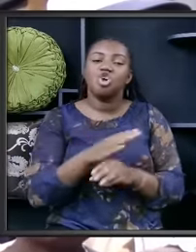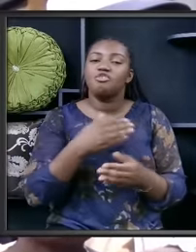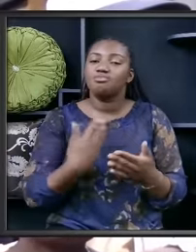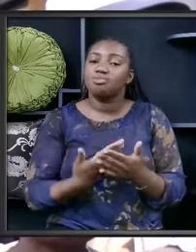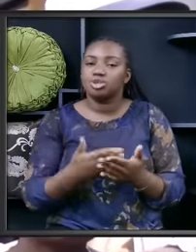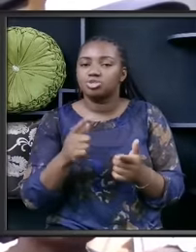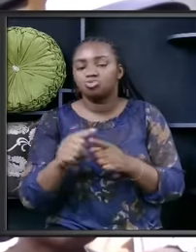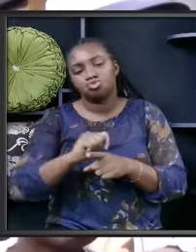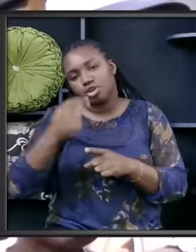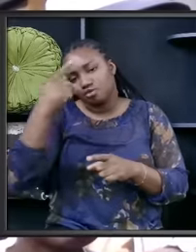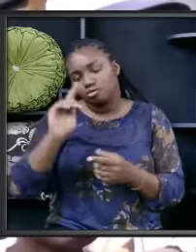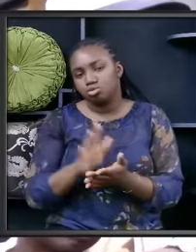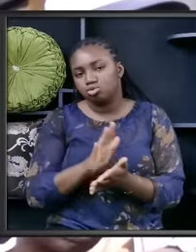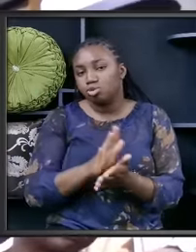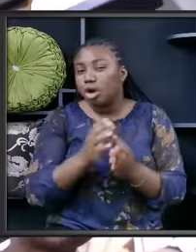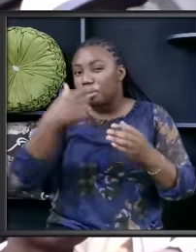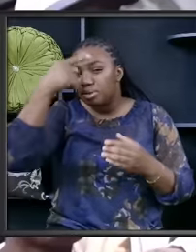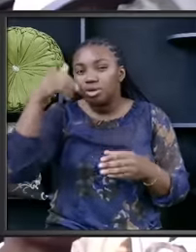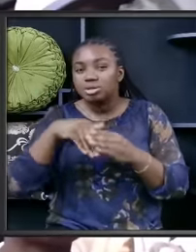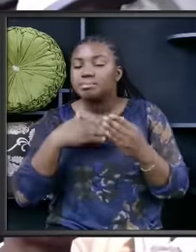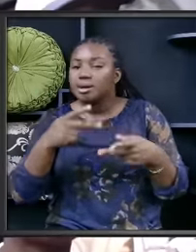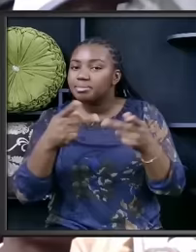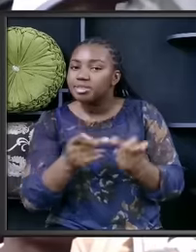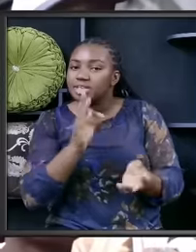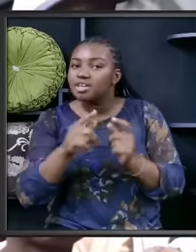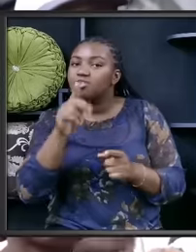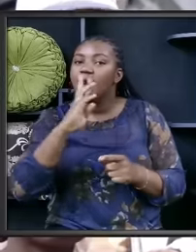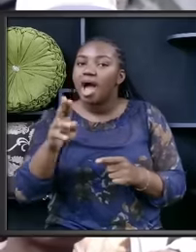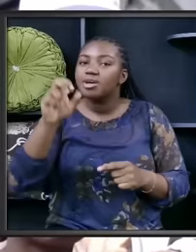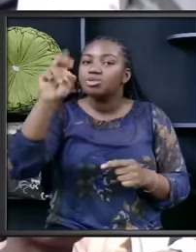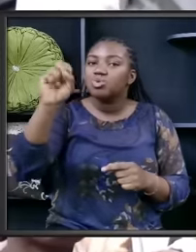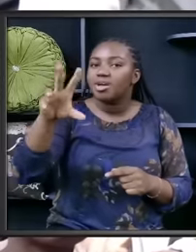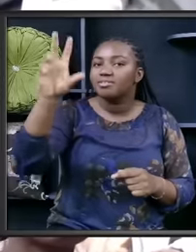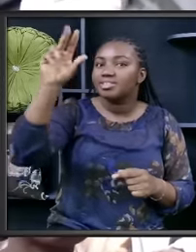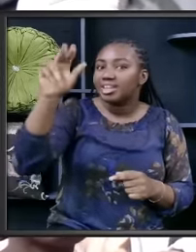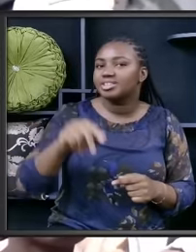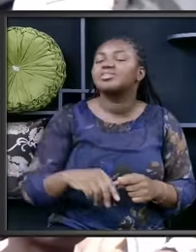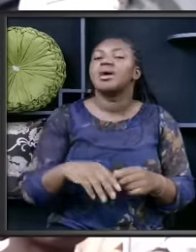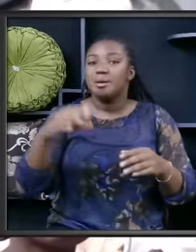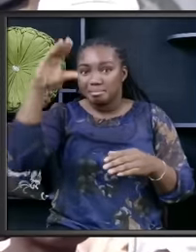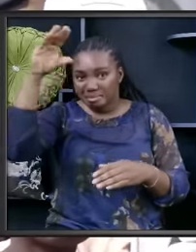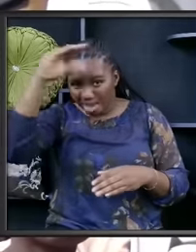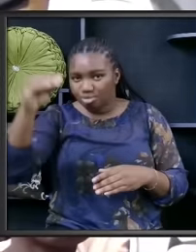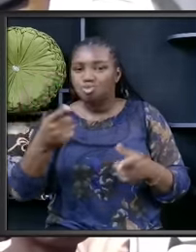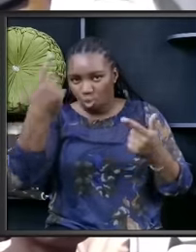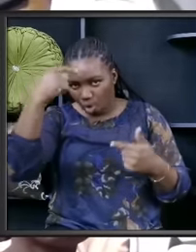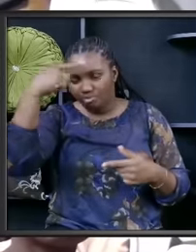marriage. Because in our place, if you reach 12, 13 years, men go, they come for marriage for our place. So he